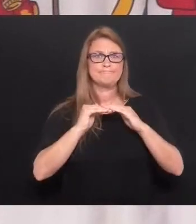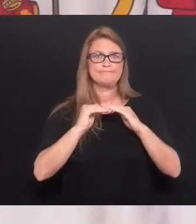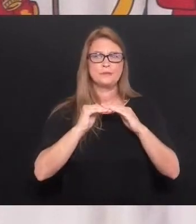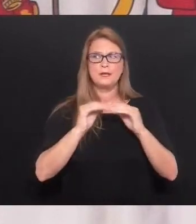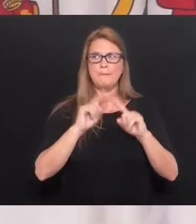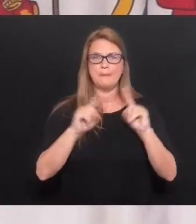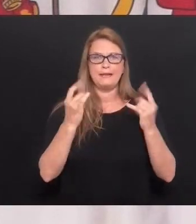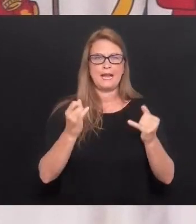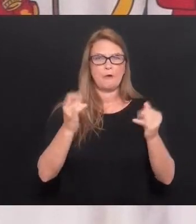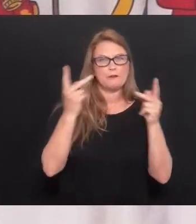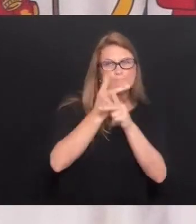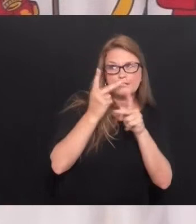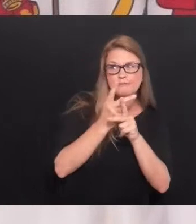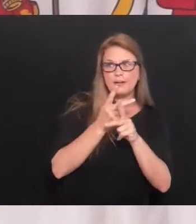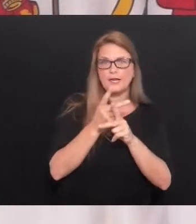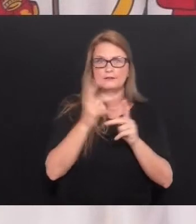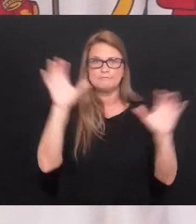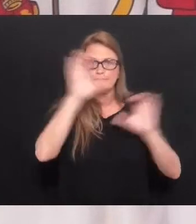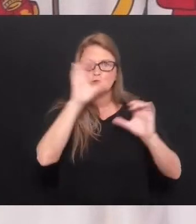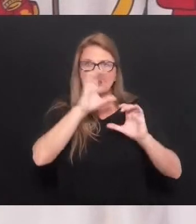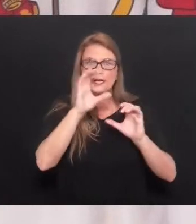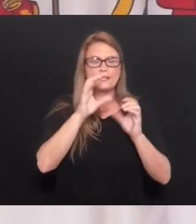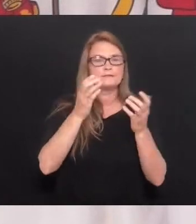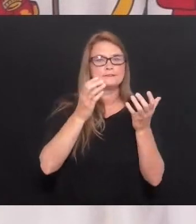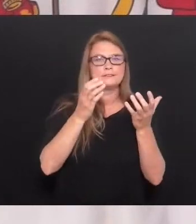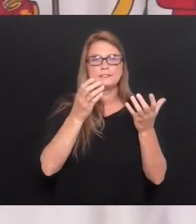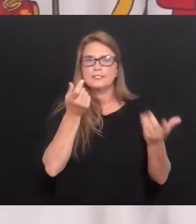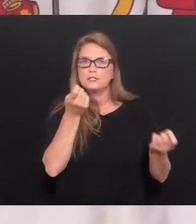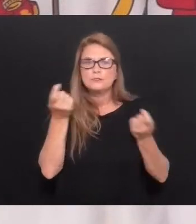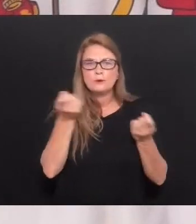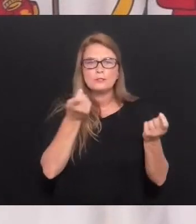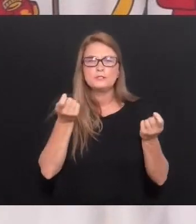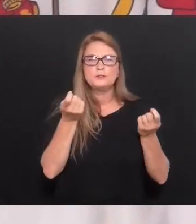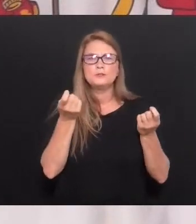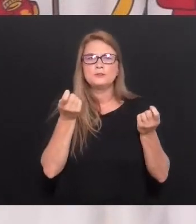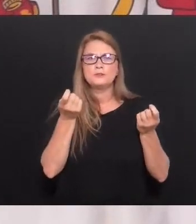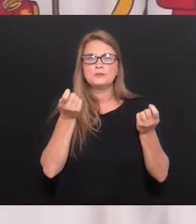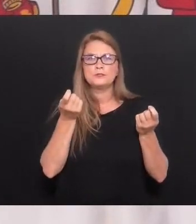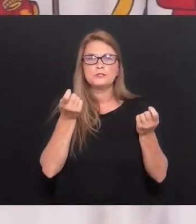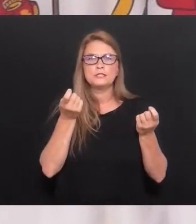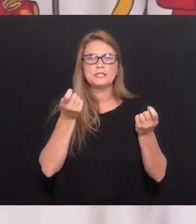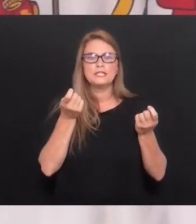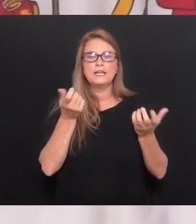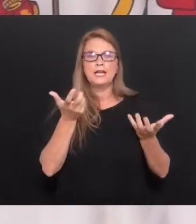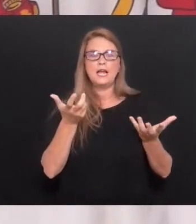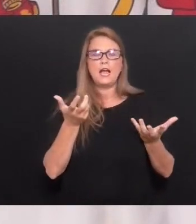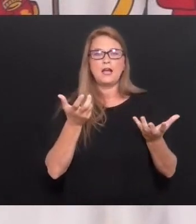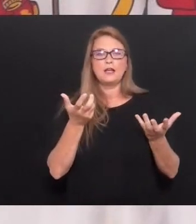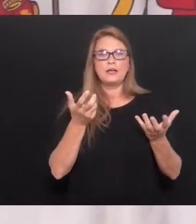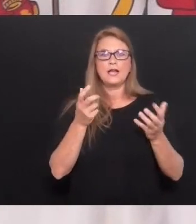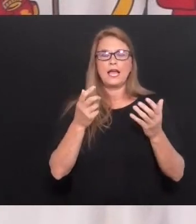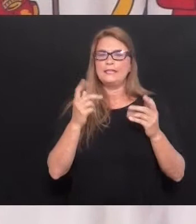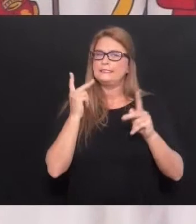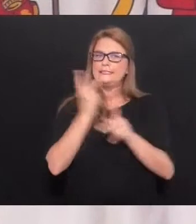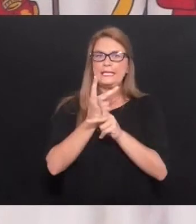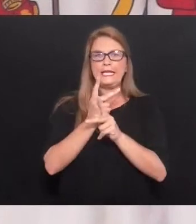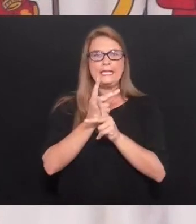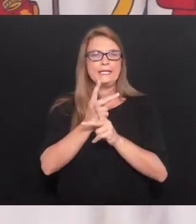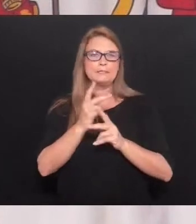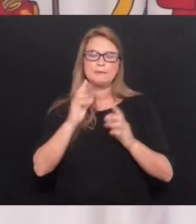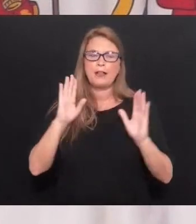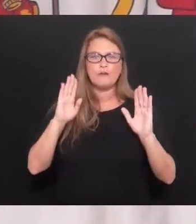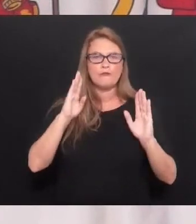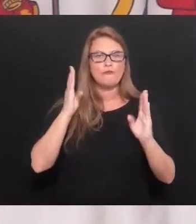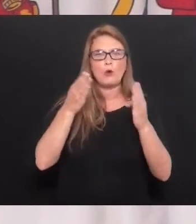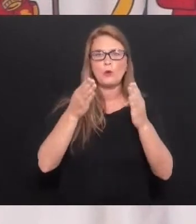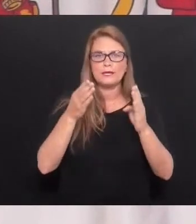digging. And in keeping digging, we keep digging and we keep digging in a prosperous and going north and getting more and more